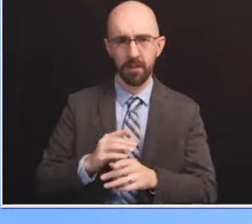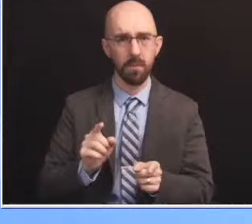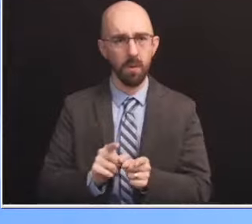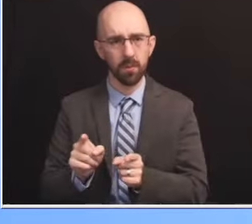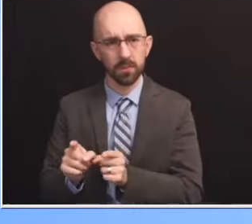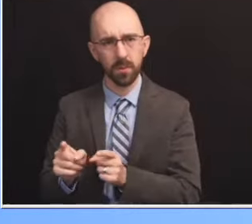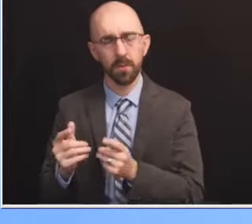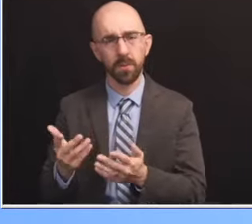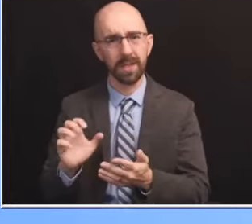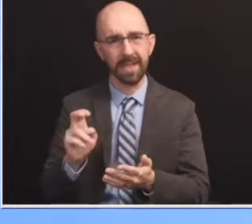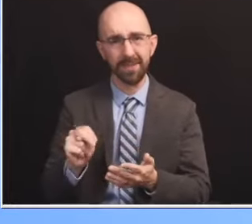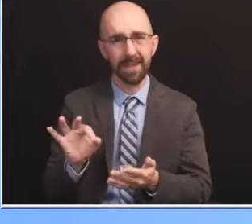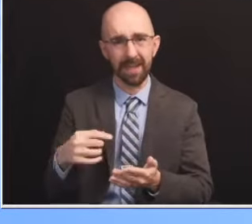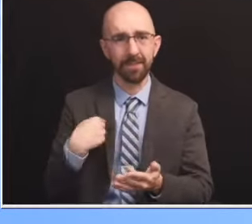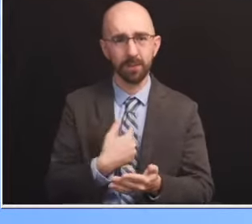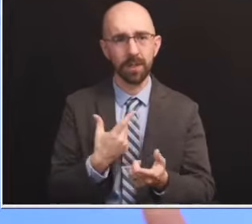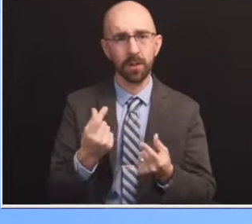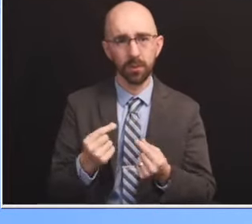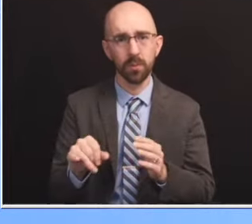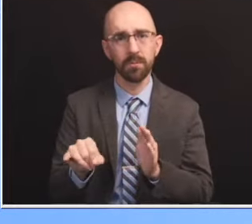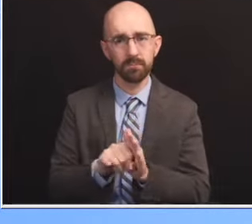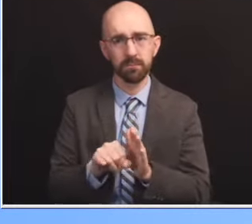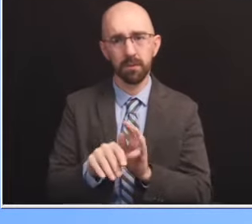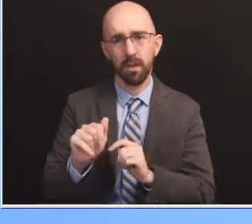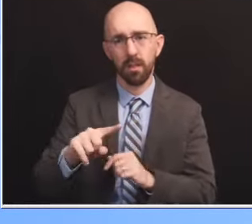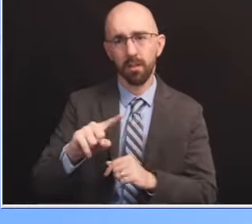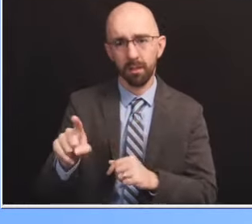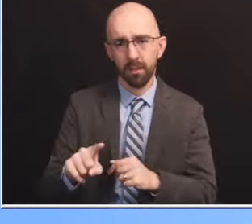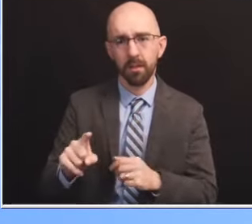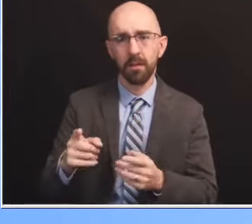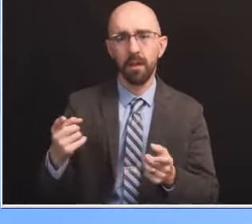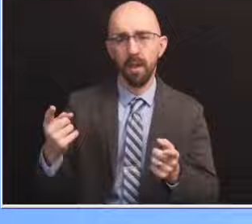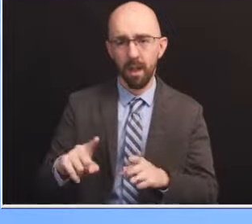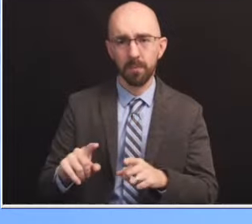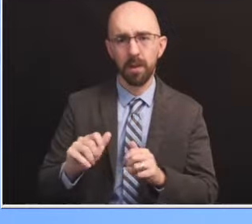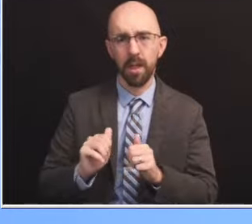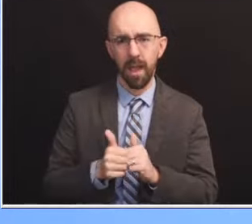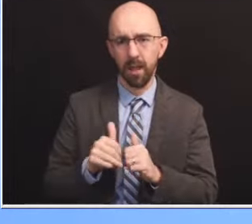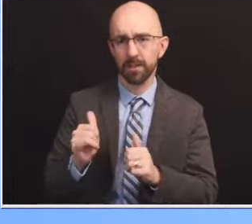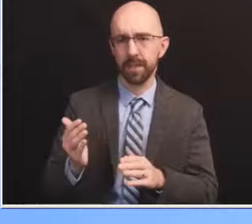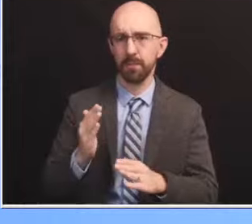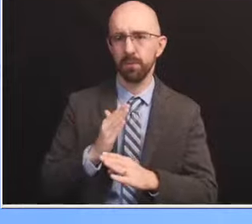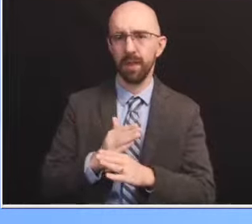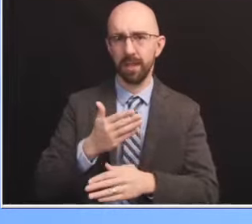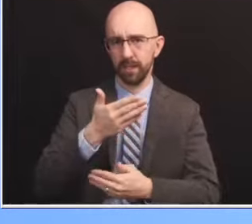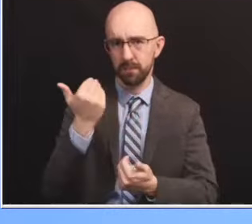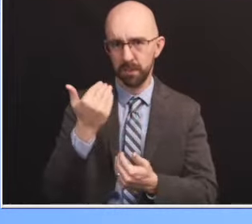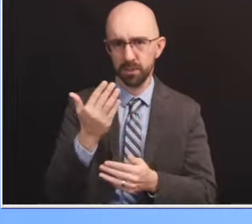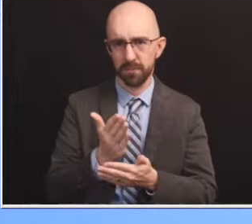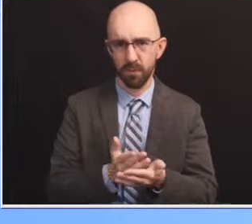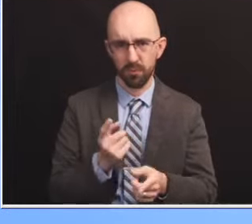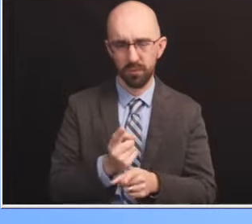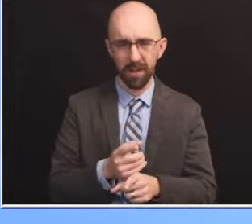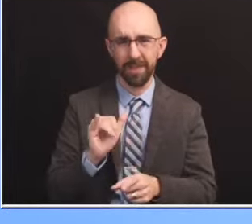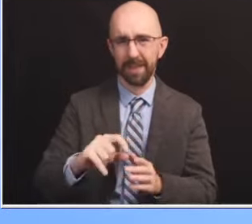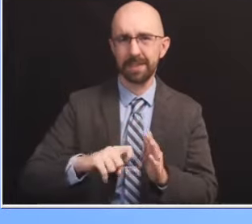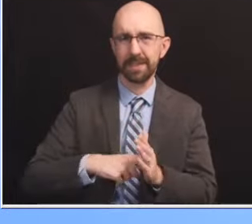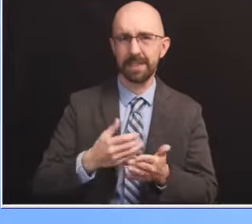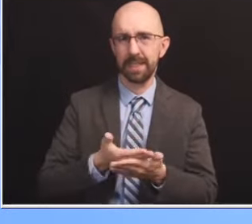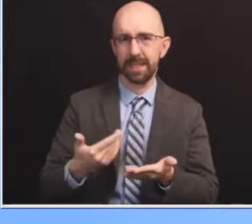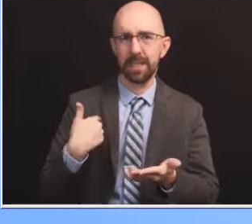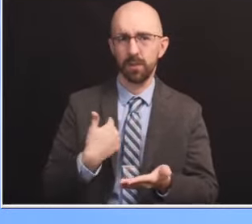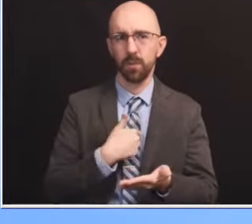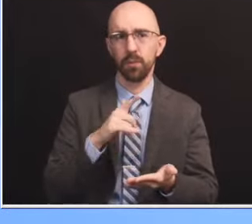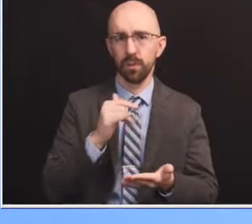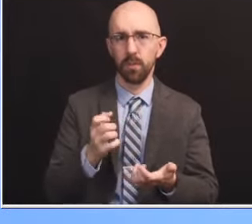if we do identify that Alzheimer's is happening, how to prevent that dementia part, right? Because that's the key thing, that we really want to keep